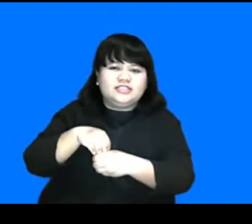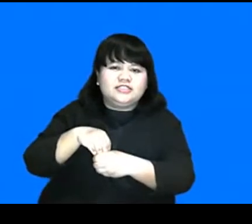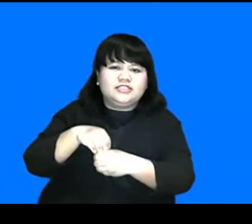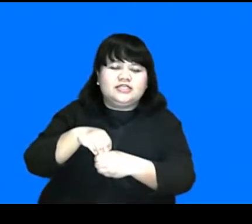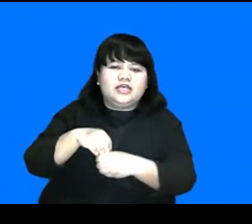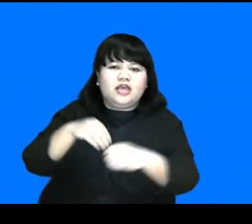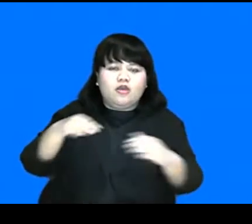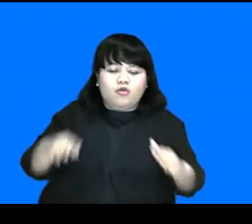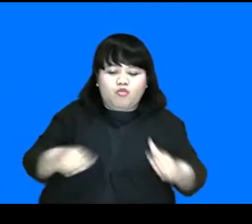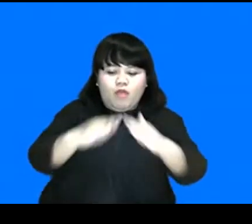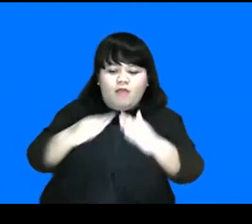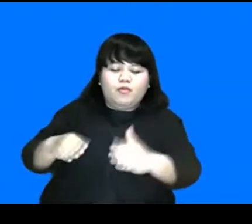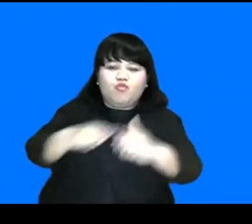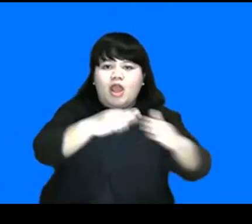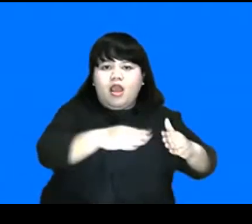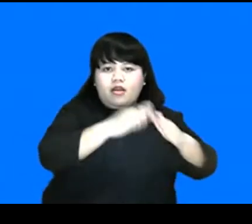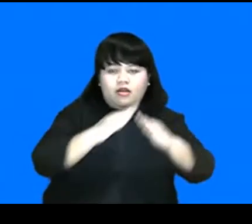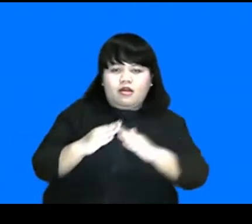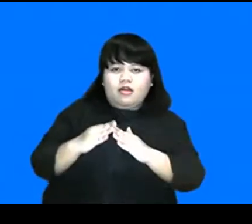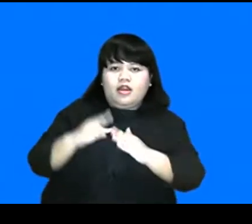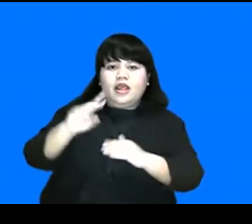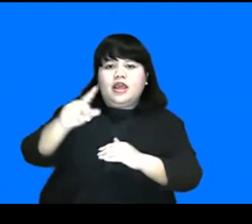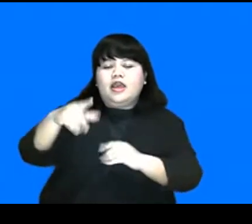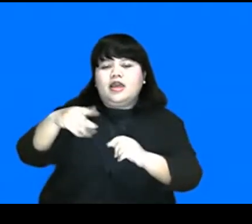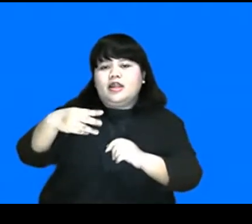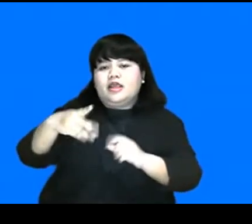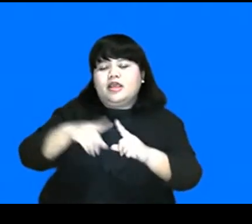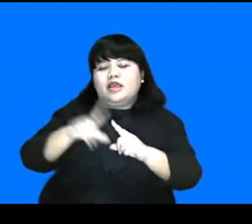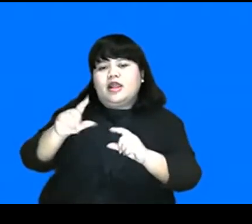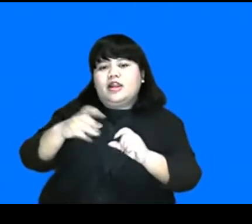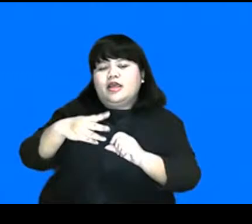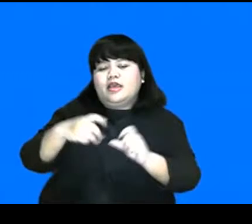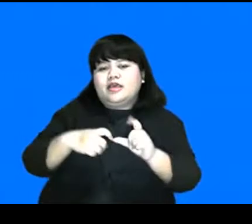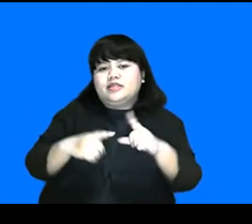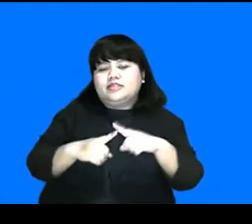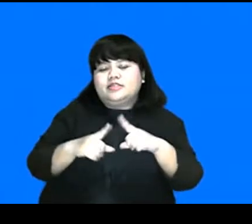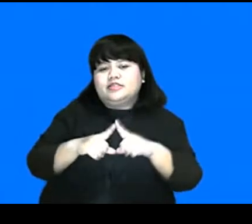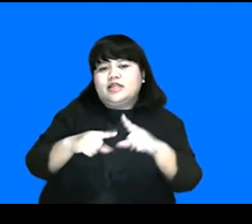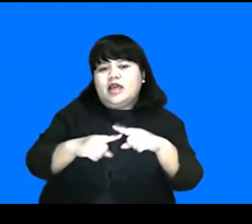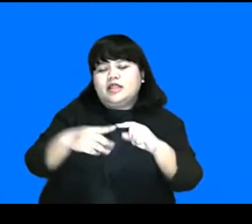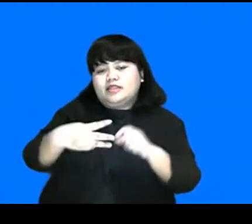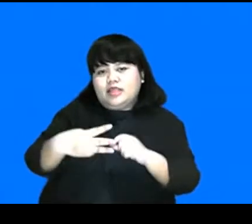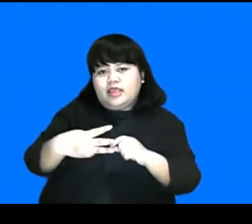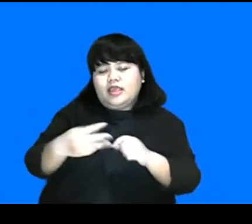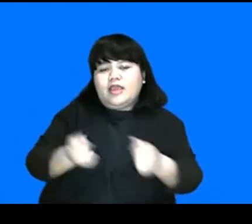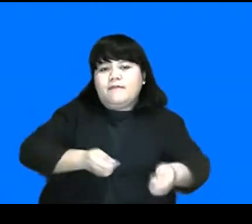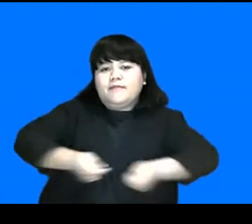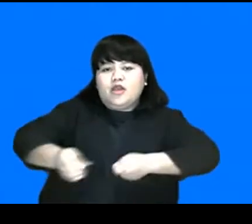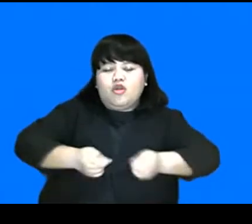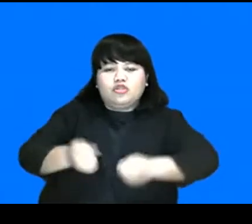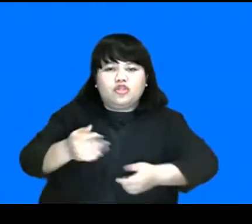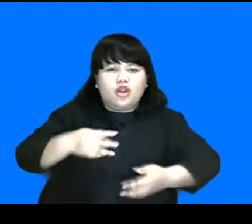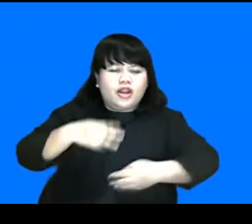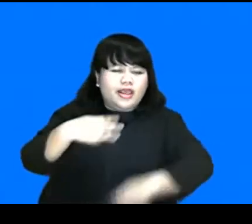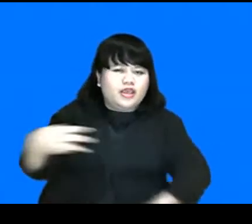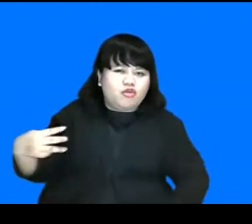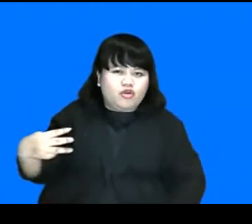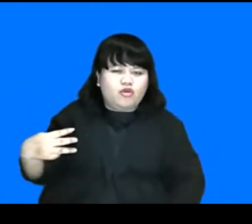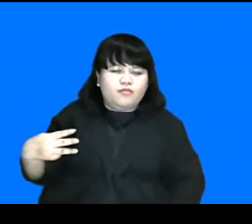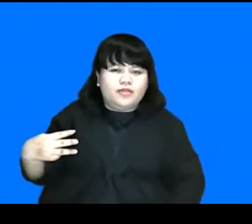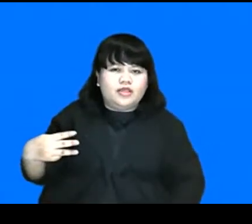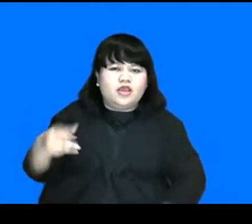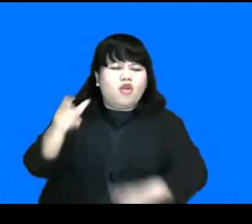And it's either directly controlling the economy or indirectly via the politicians. So we have more challenges when we talk